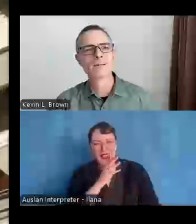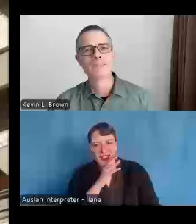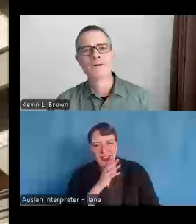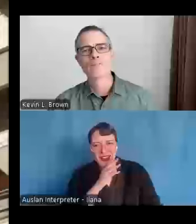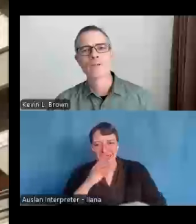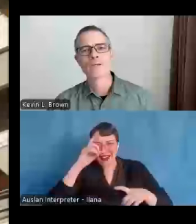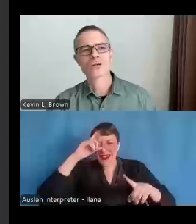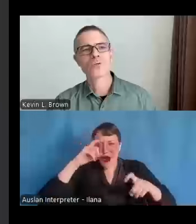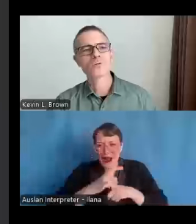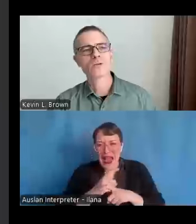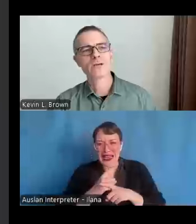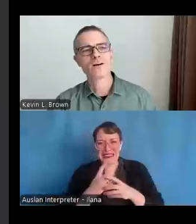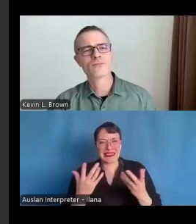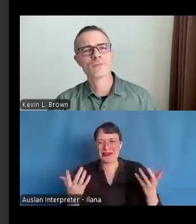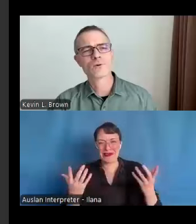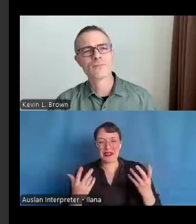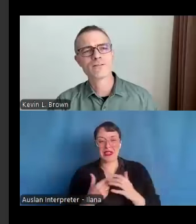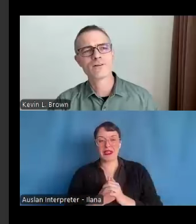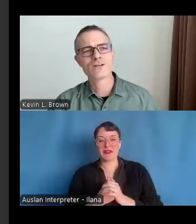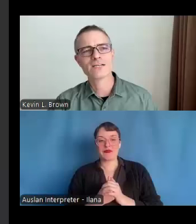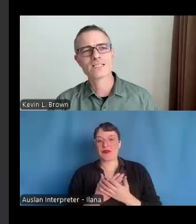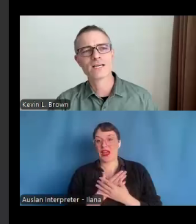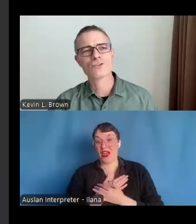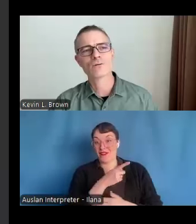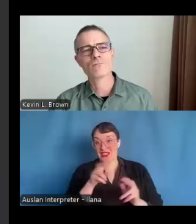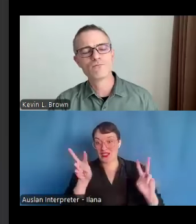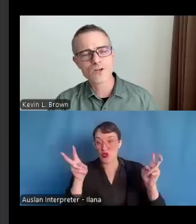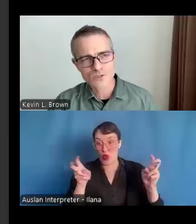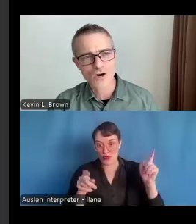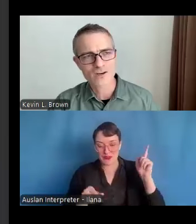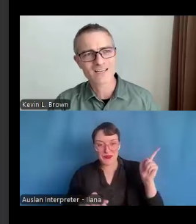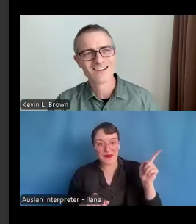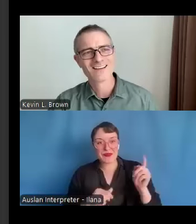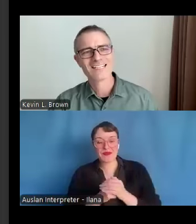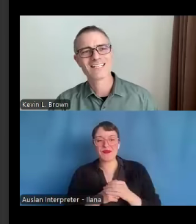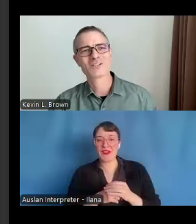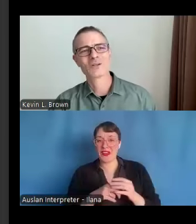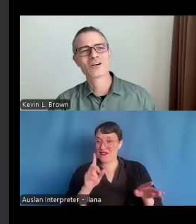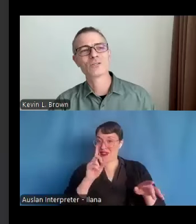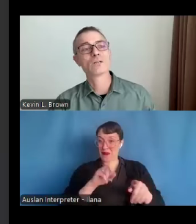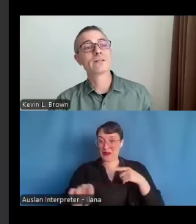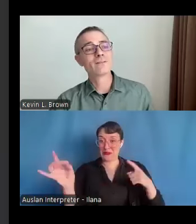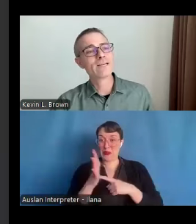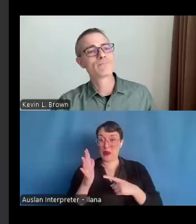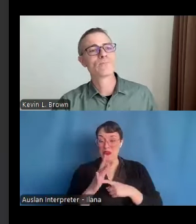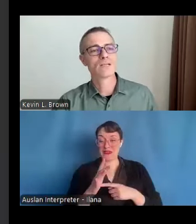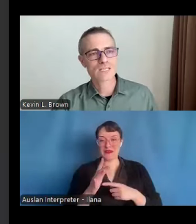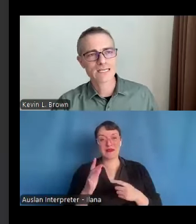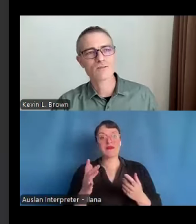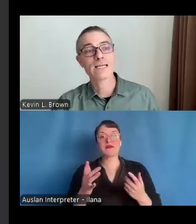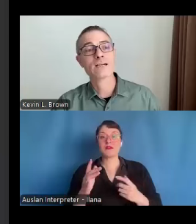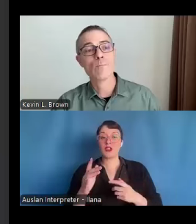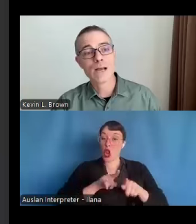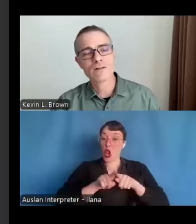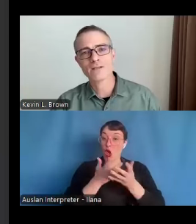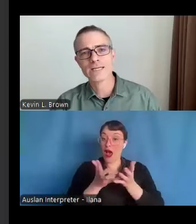way. There's a quote that we love from a prominent funder. He says, your first priority is to learn to clearly,